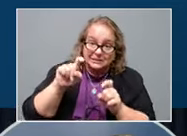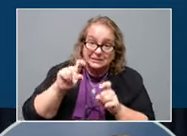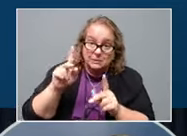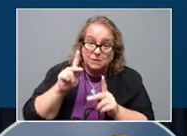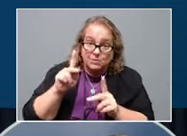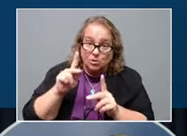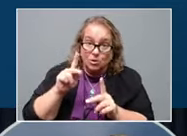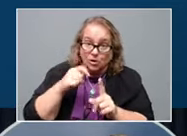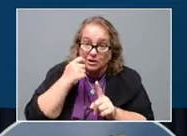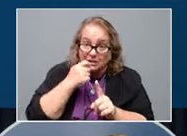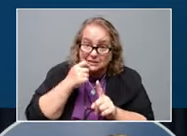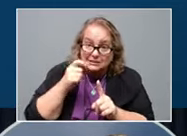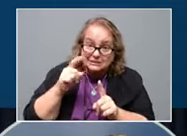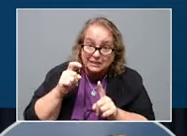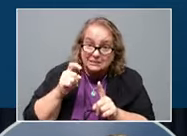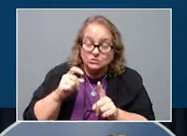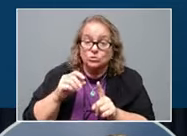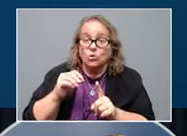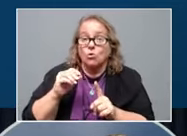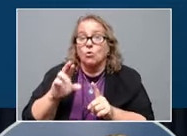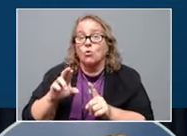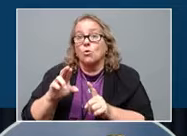the start, we hope of,